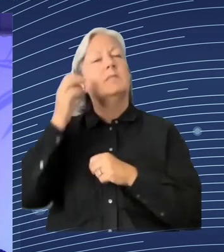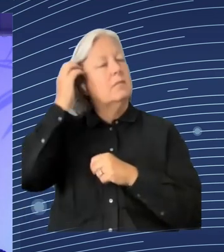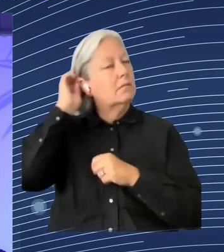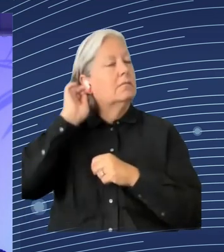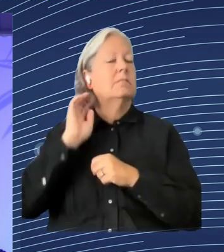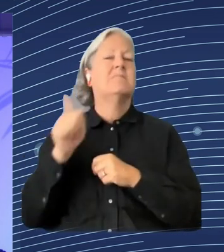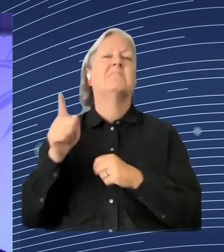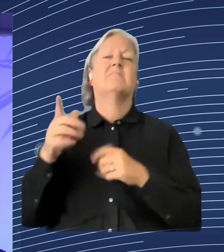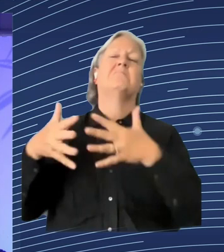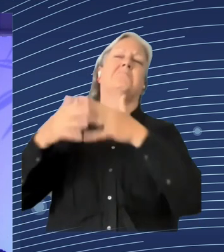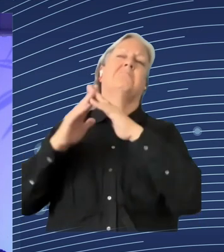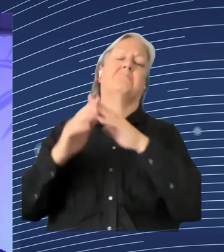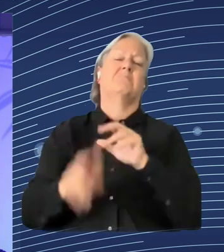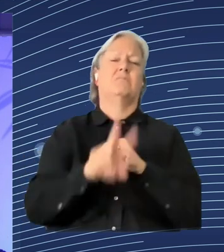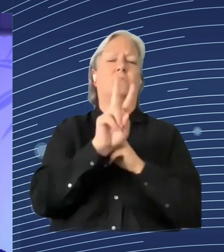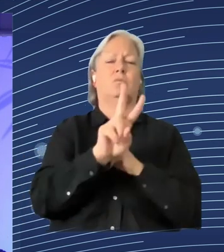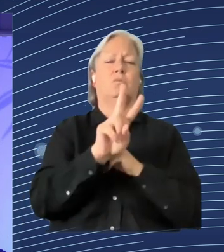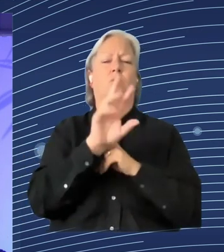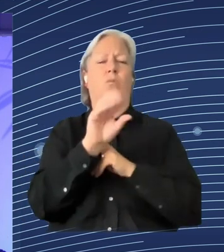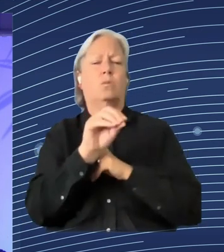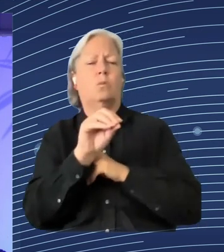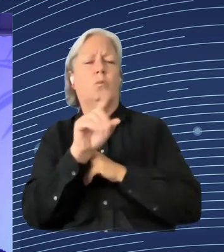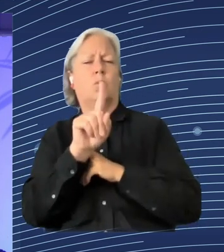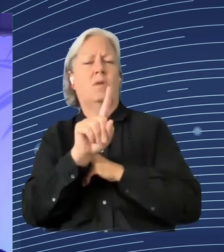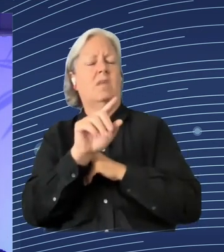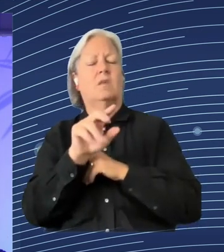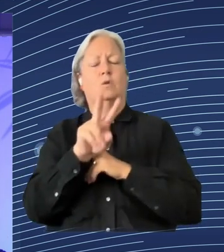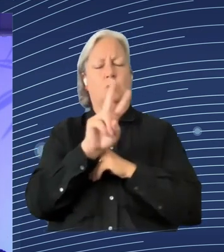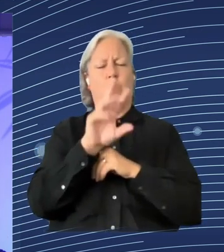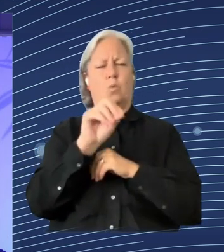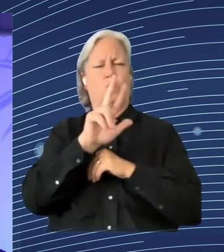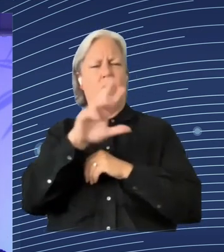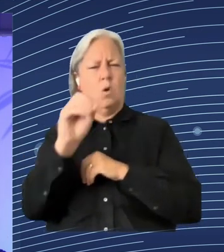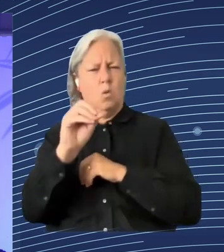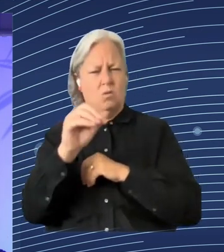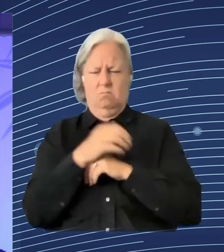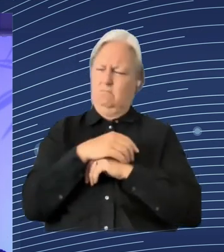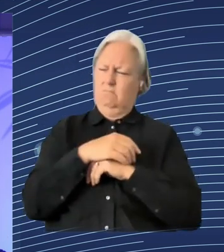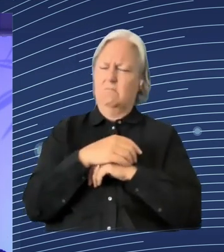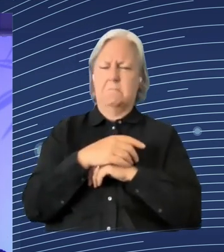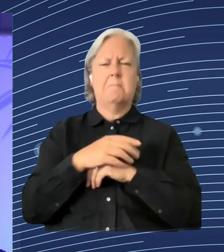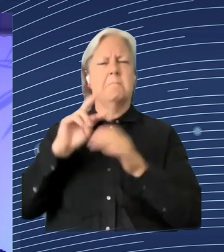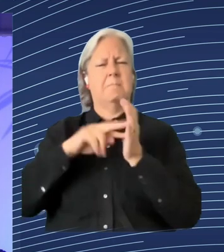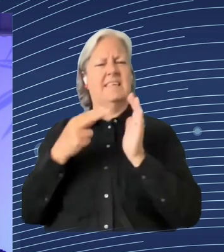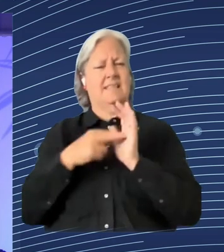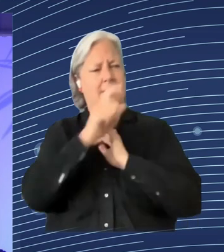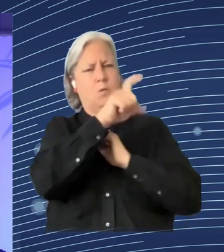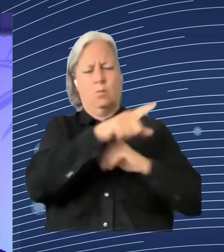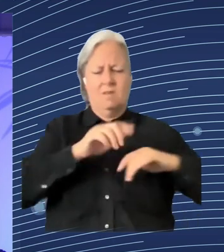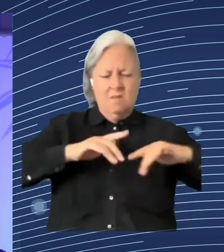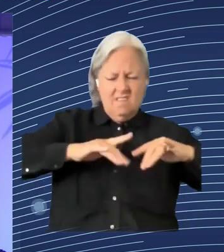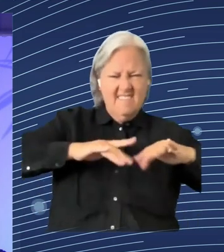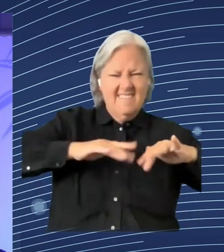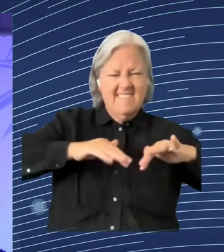2030, but of course it's not possible. So this must be an error of the people who inserted the